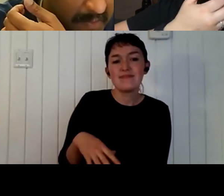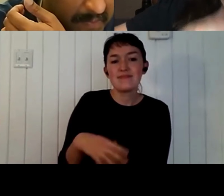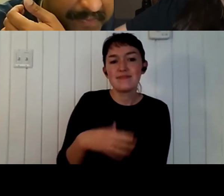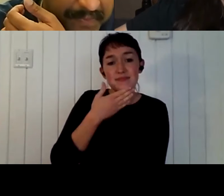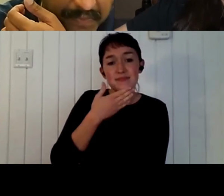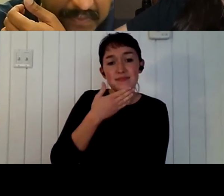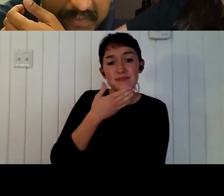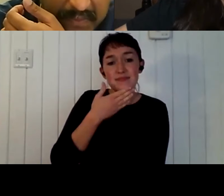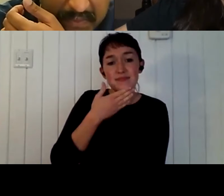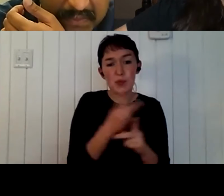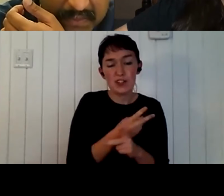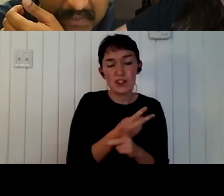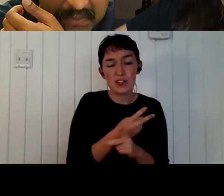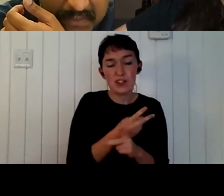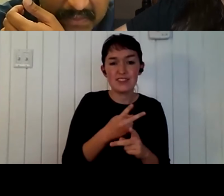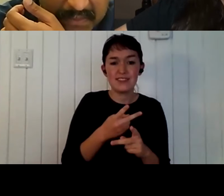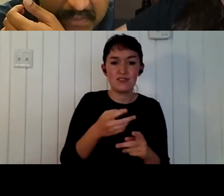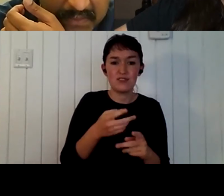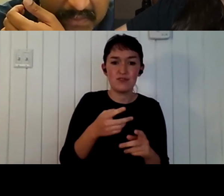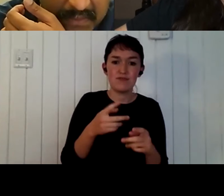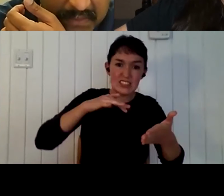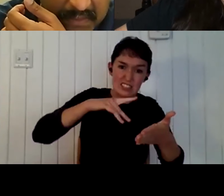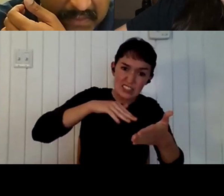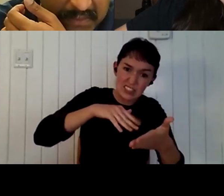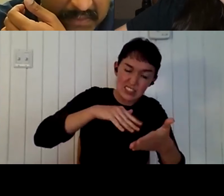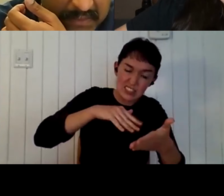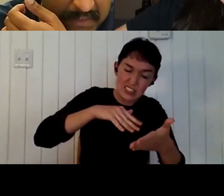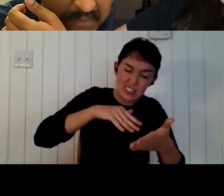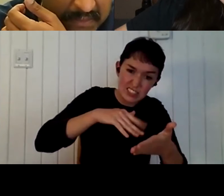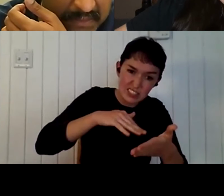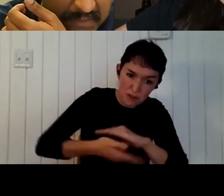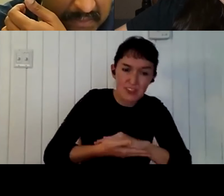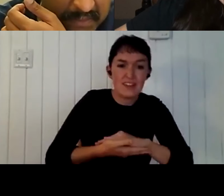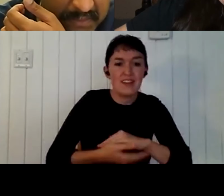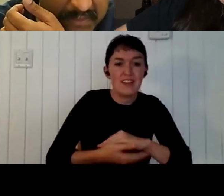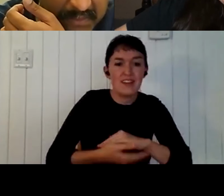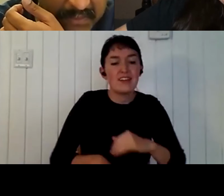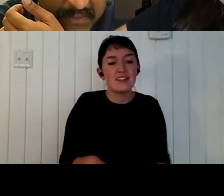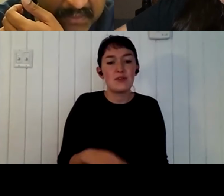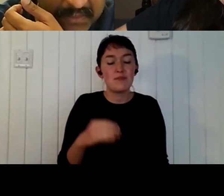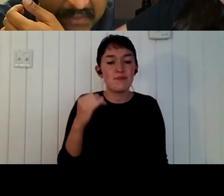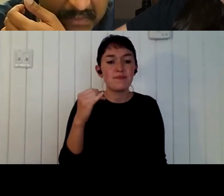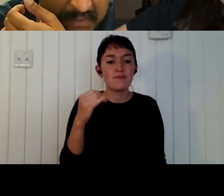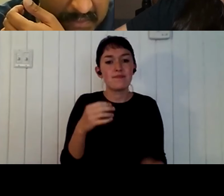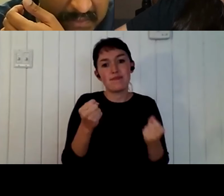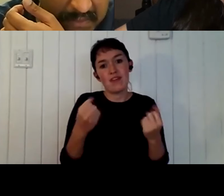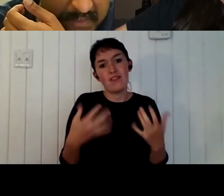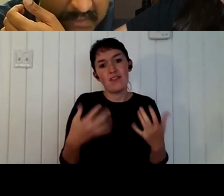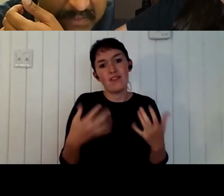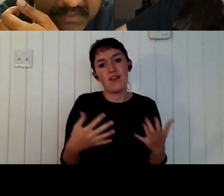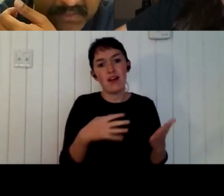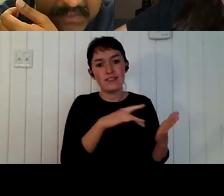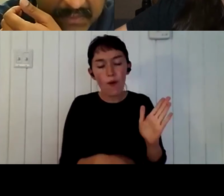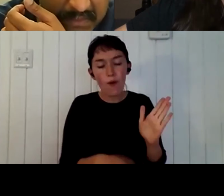to cram for things. So if there's been a ton of work showing that, and this, I think we all know it,